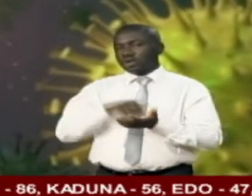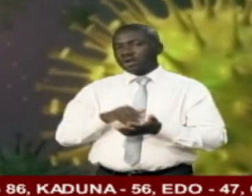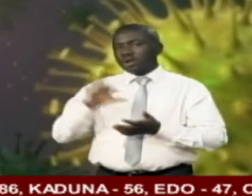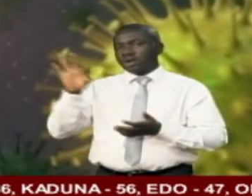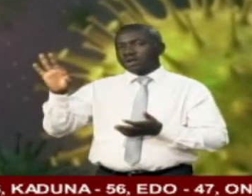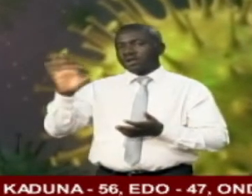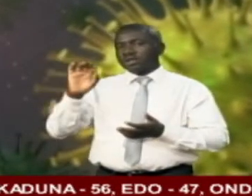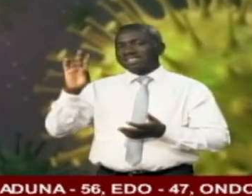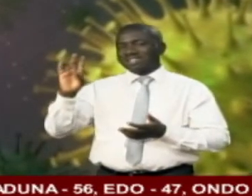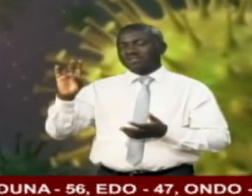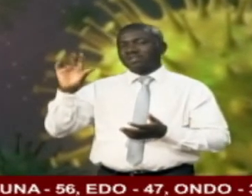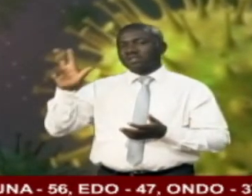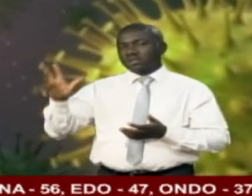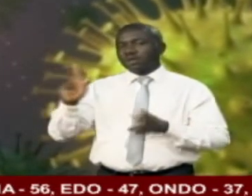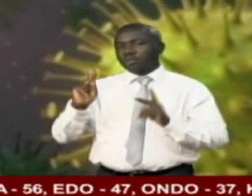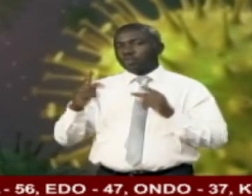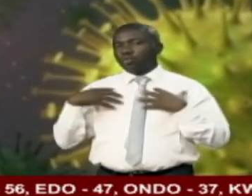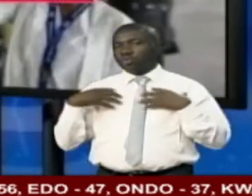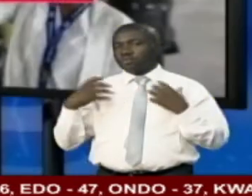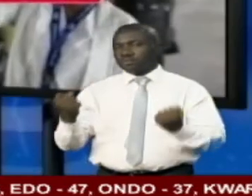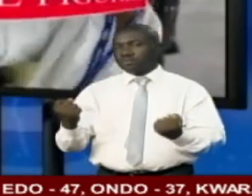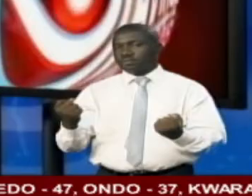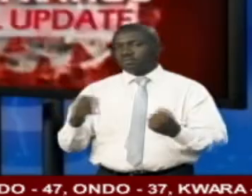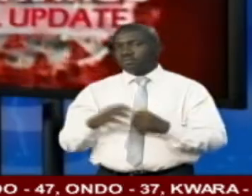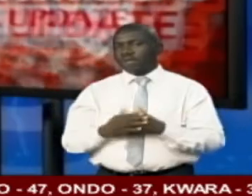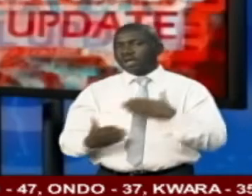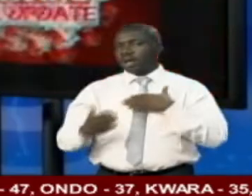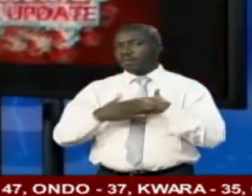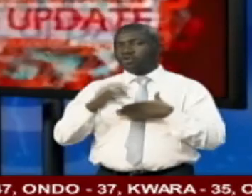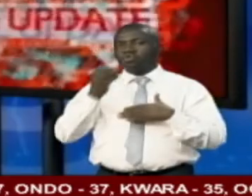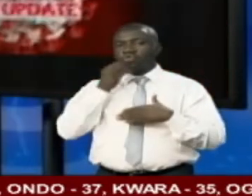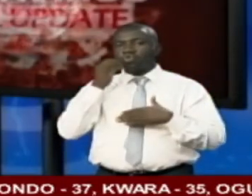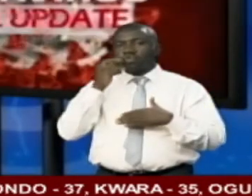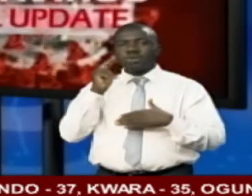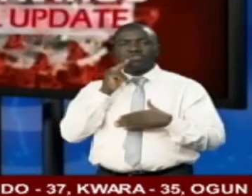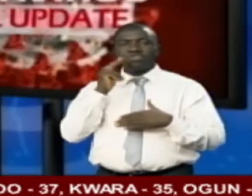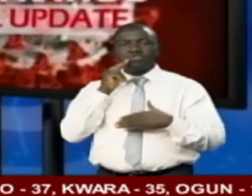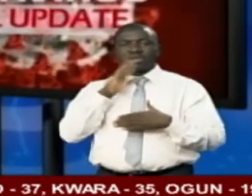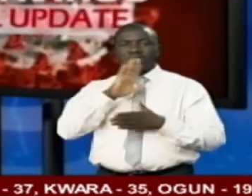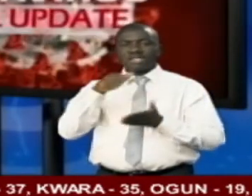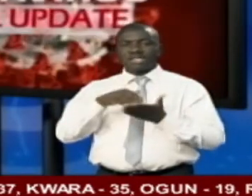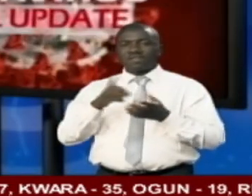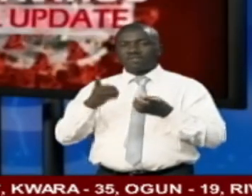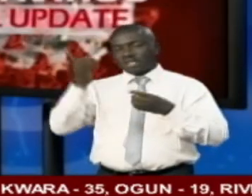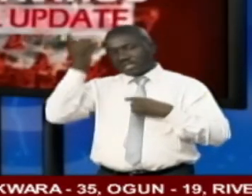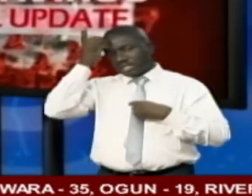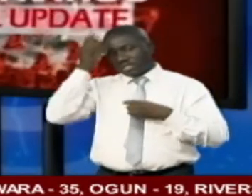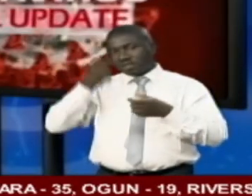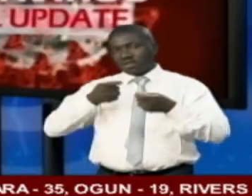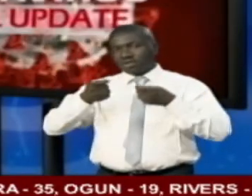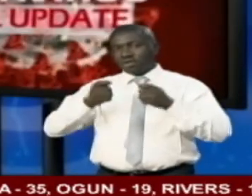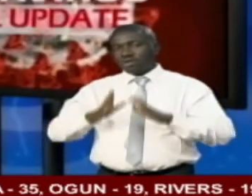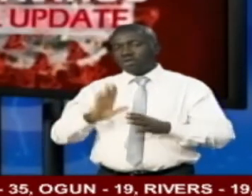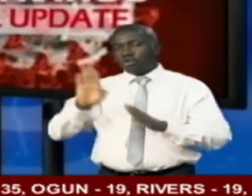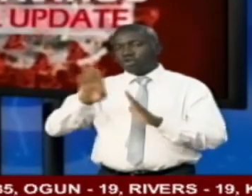434,973 people have recovered from the virus. Back home, the Nigerian Center for Disease Control, NCDC,